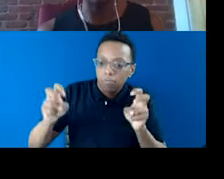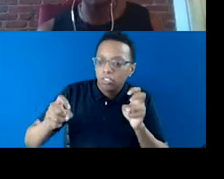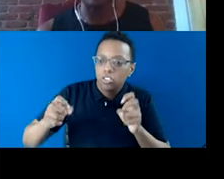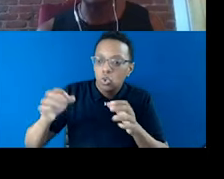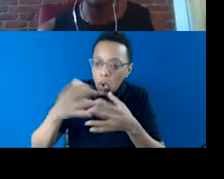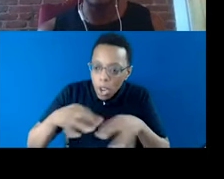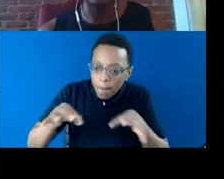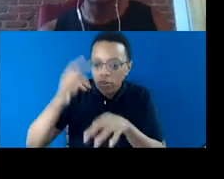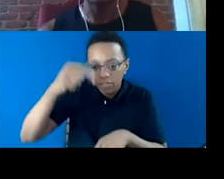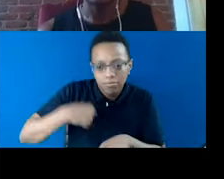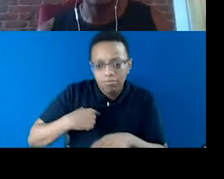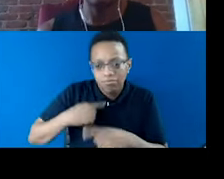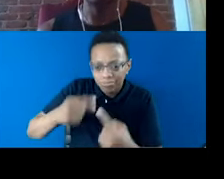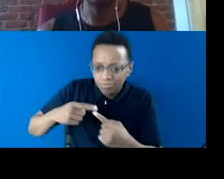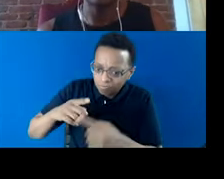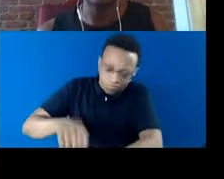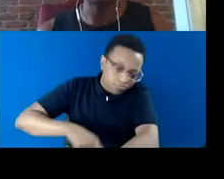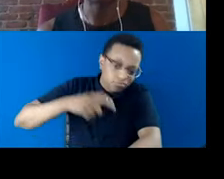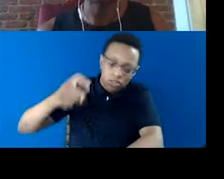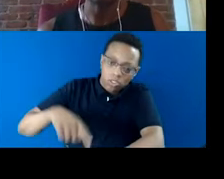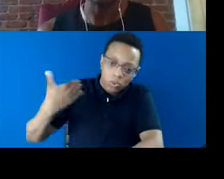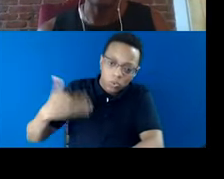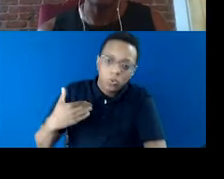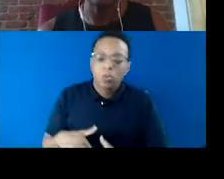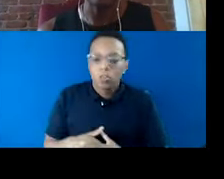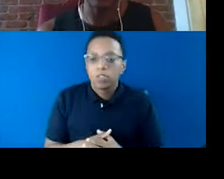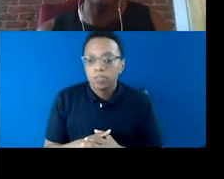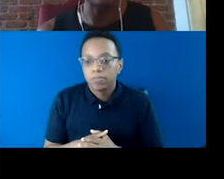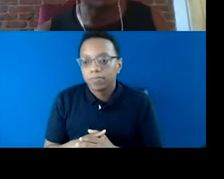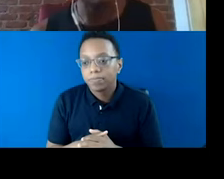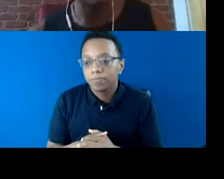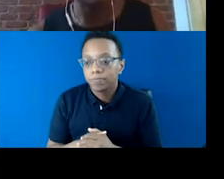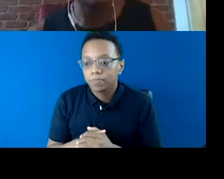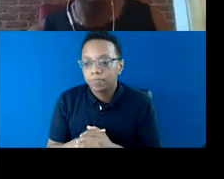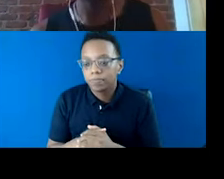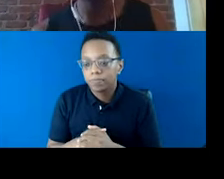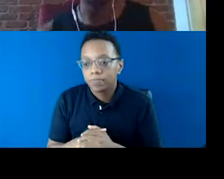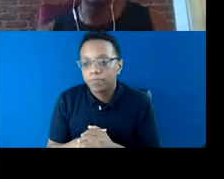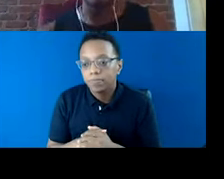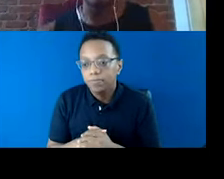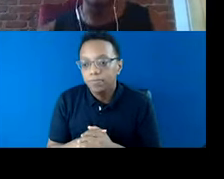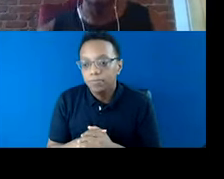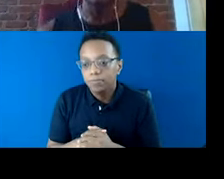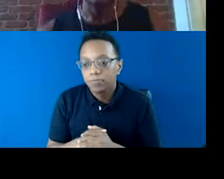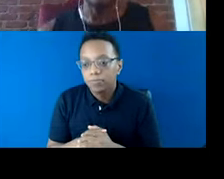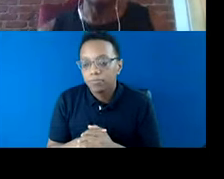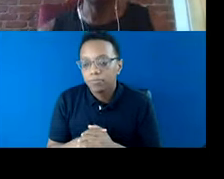for so long, actually. So I think in